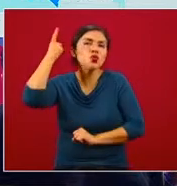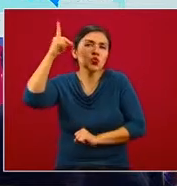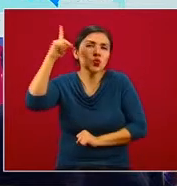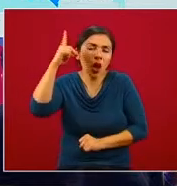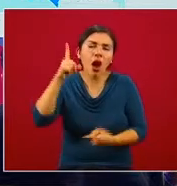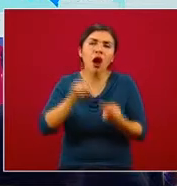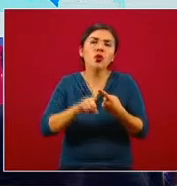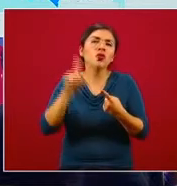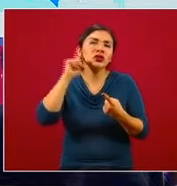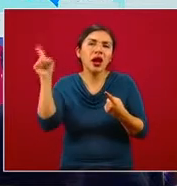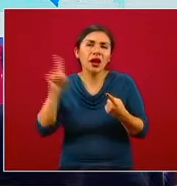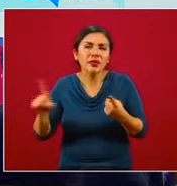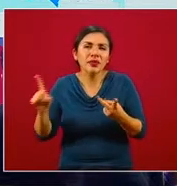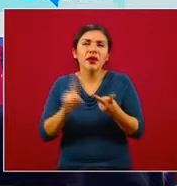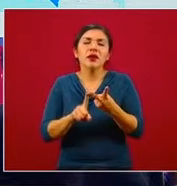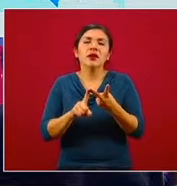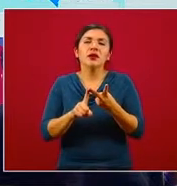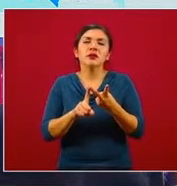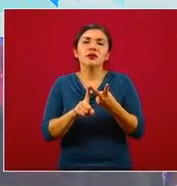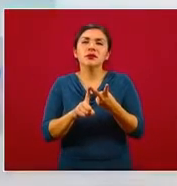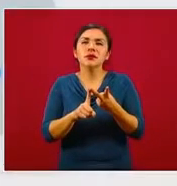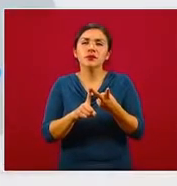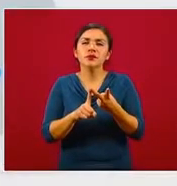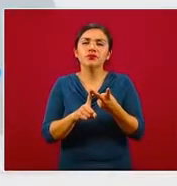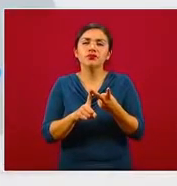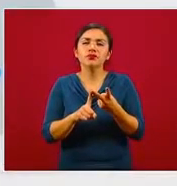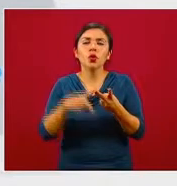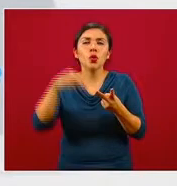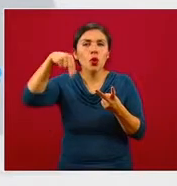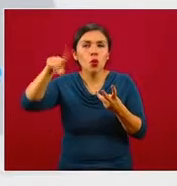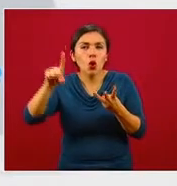Here's the reduction in mobility on map form.